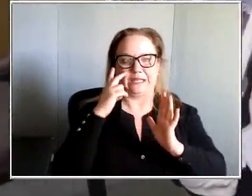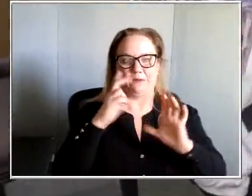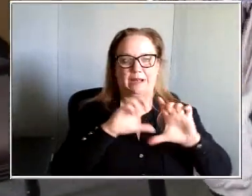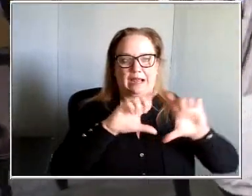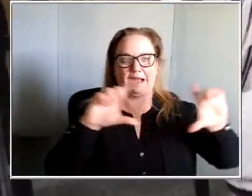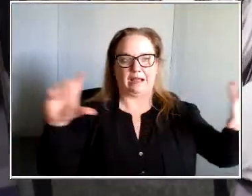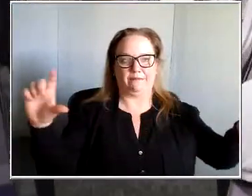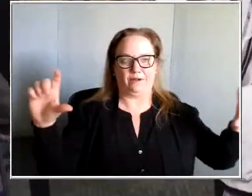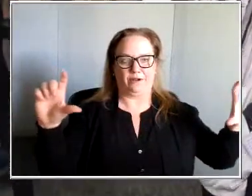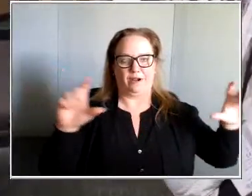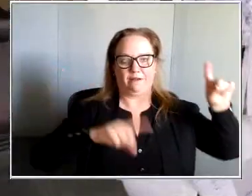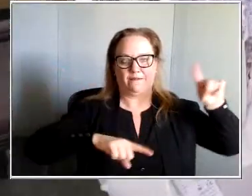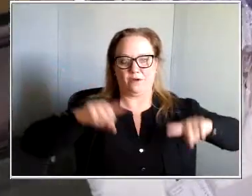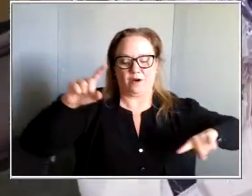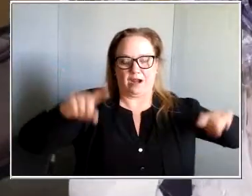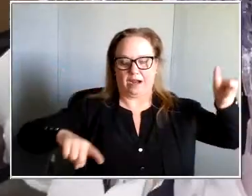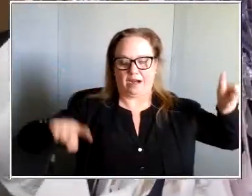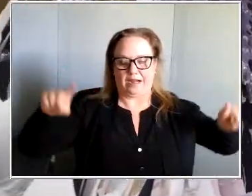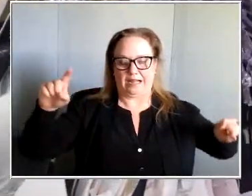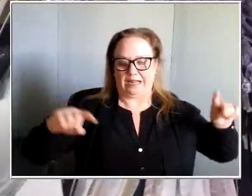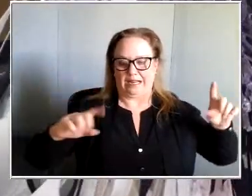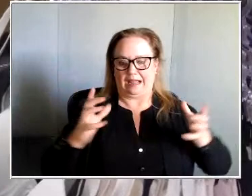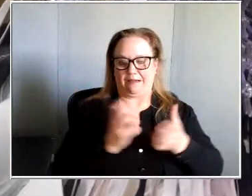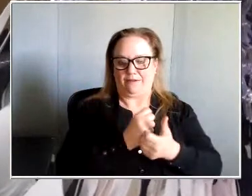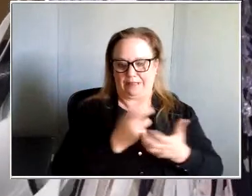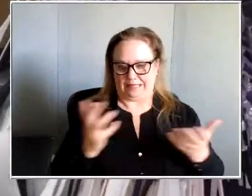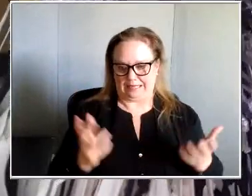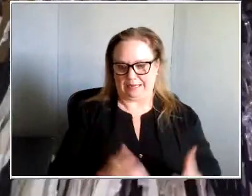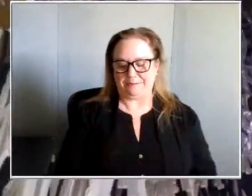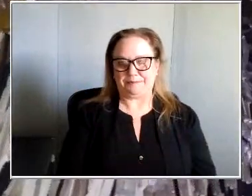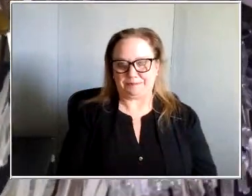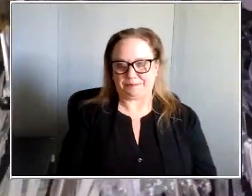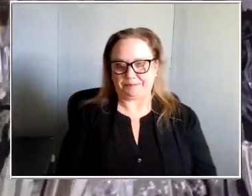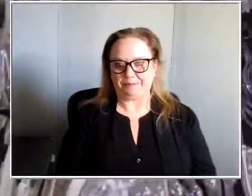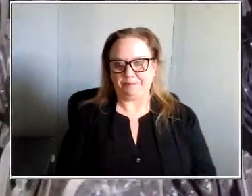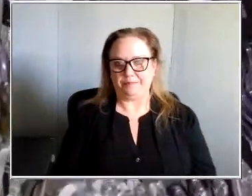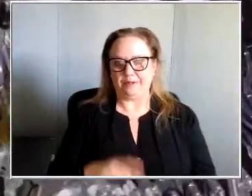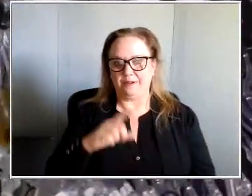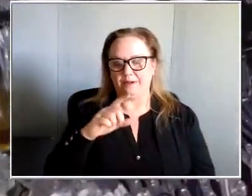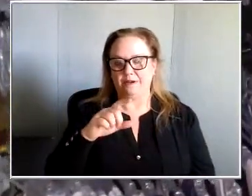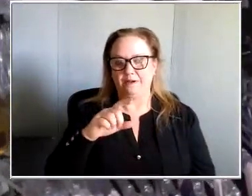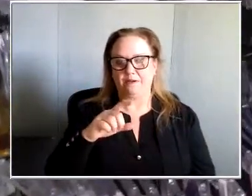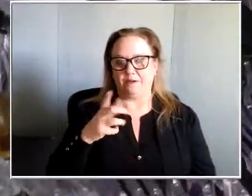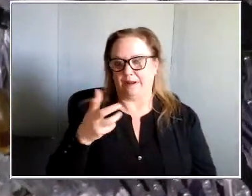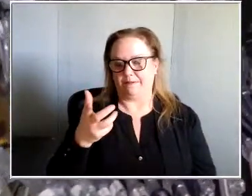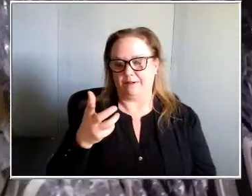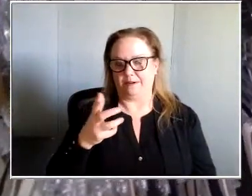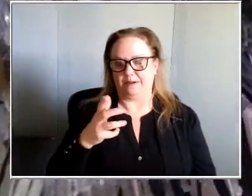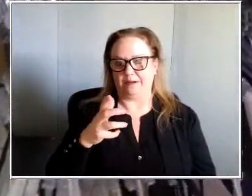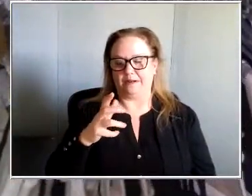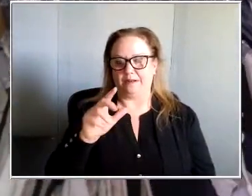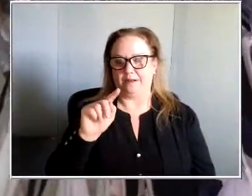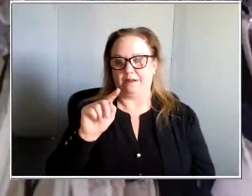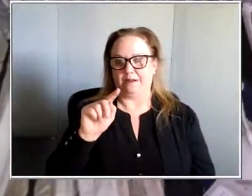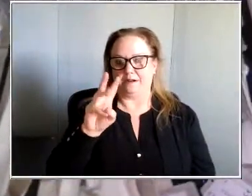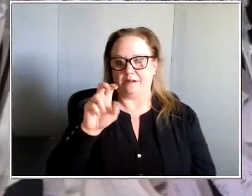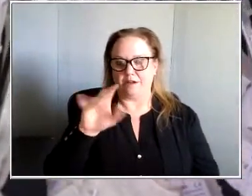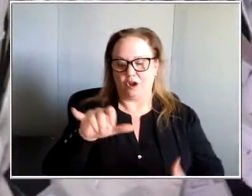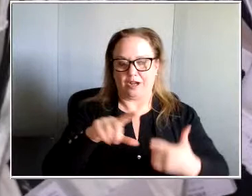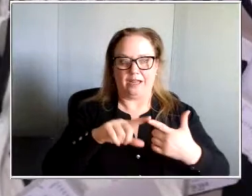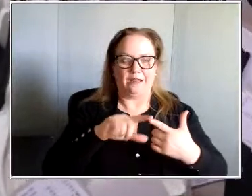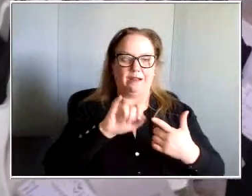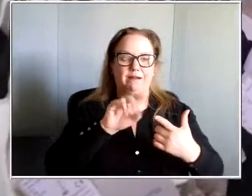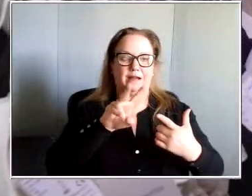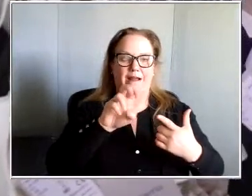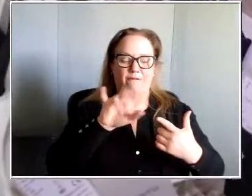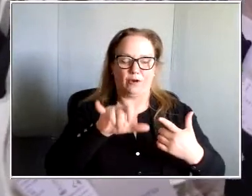huge variety of a little of everything. We have prosthetics of tawny or ivory. We